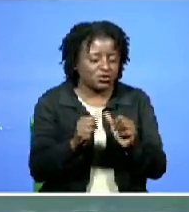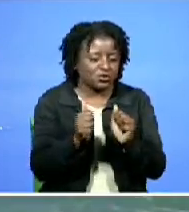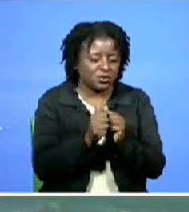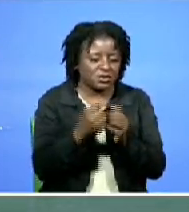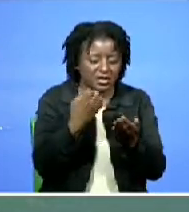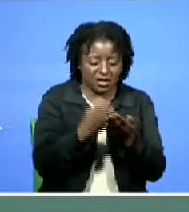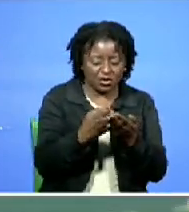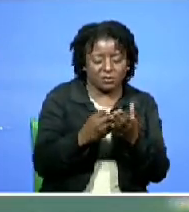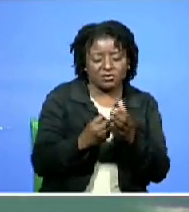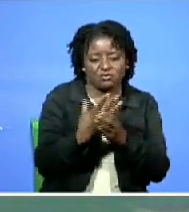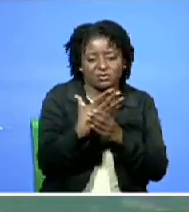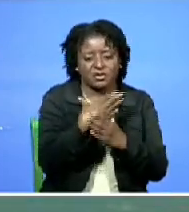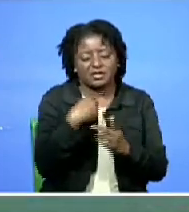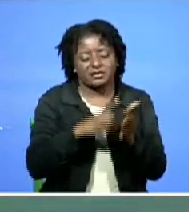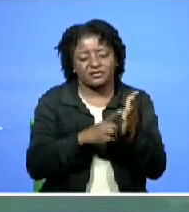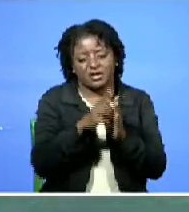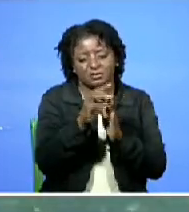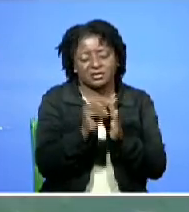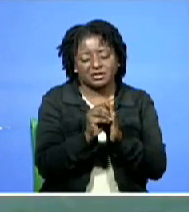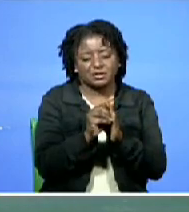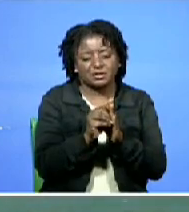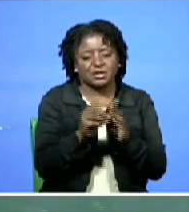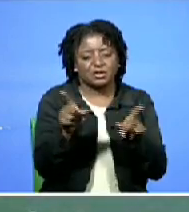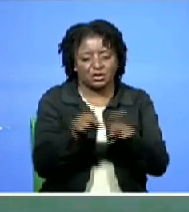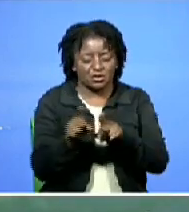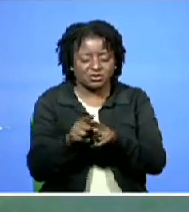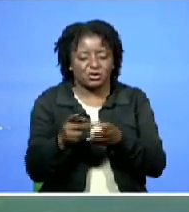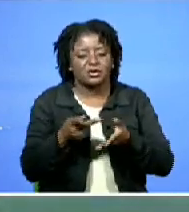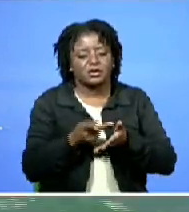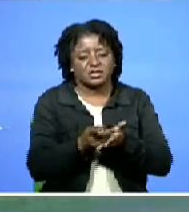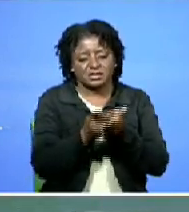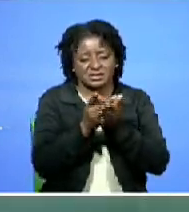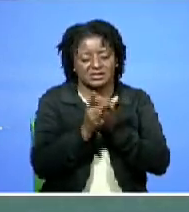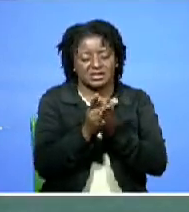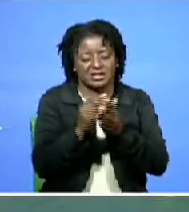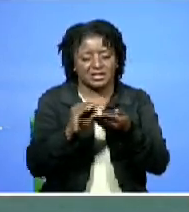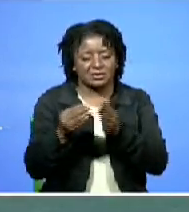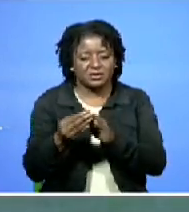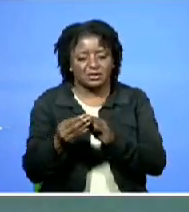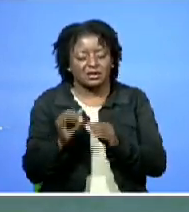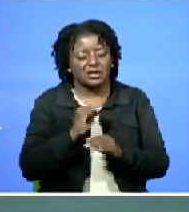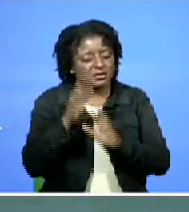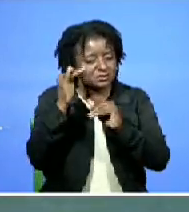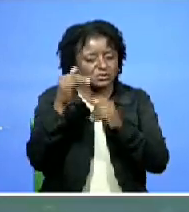of the communities and also of the sailing community. I'm really looking forward to going to Farmers